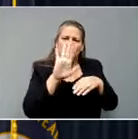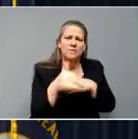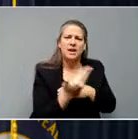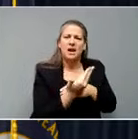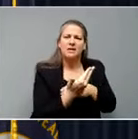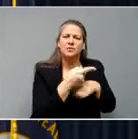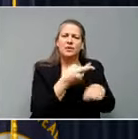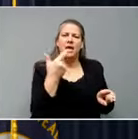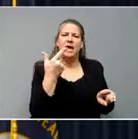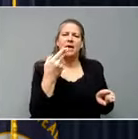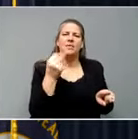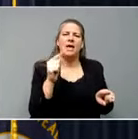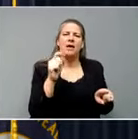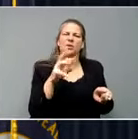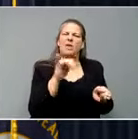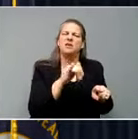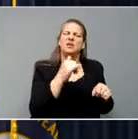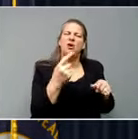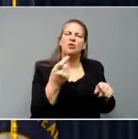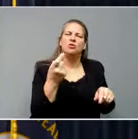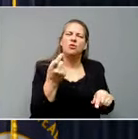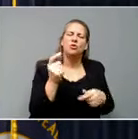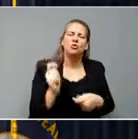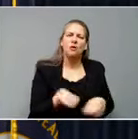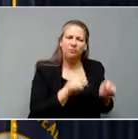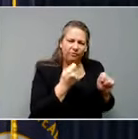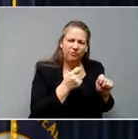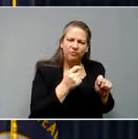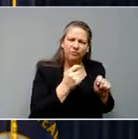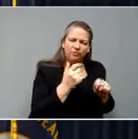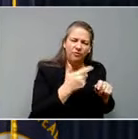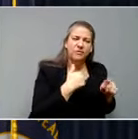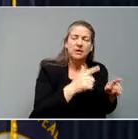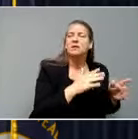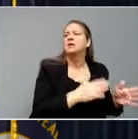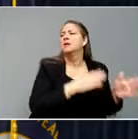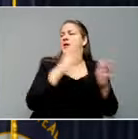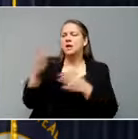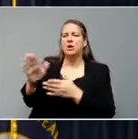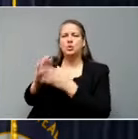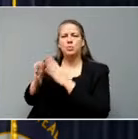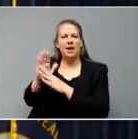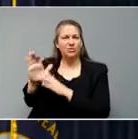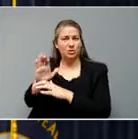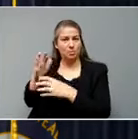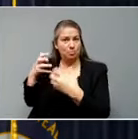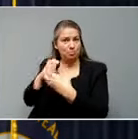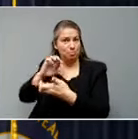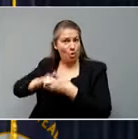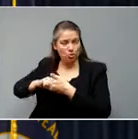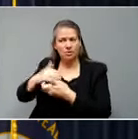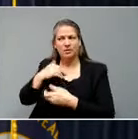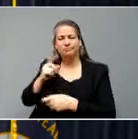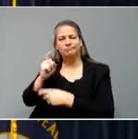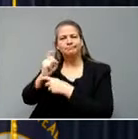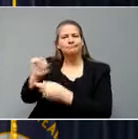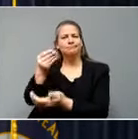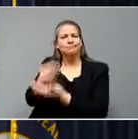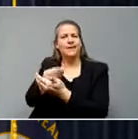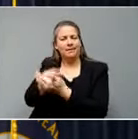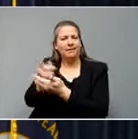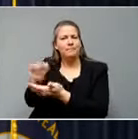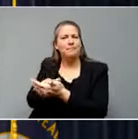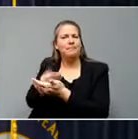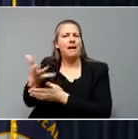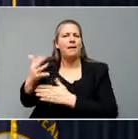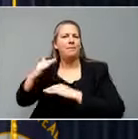Course. KCEOC, Community Action Partnership, awarded $750,000 to purchase an existing building